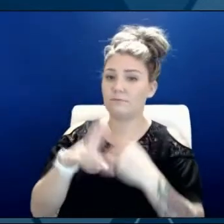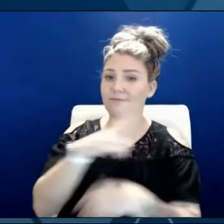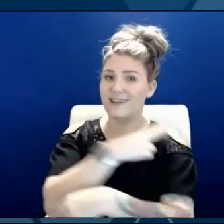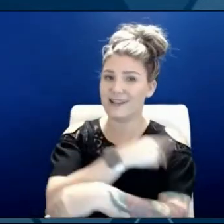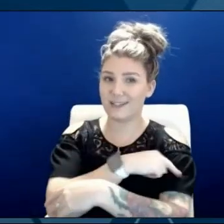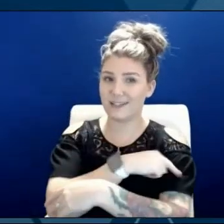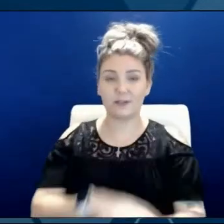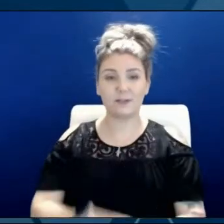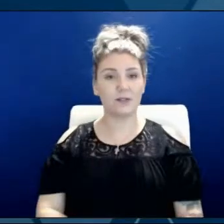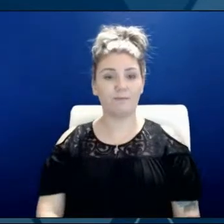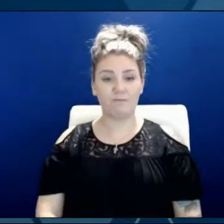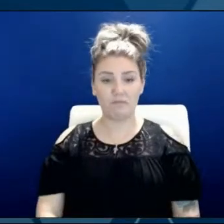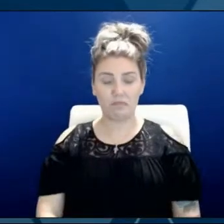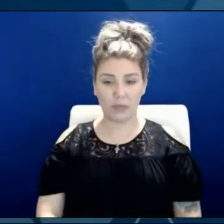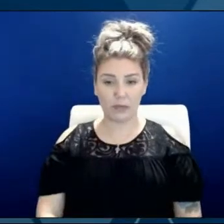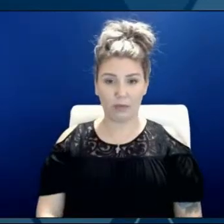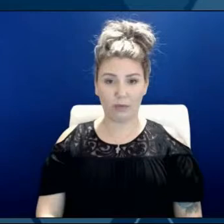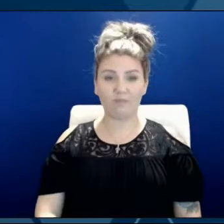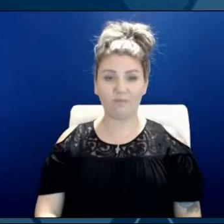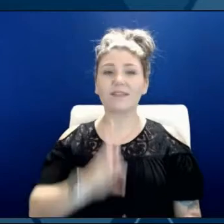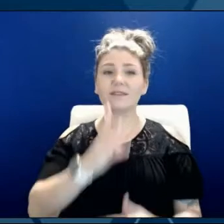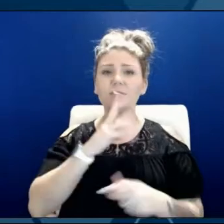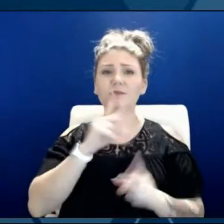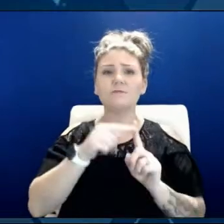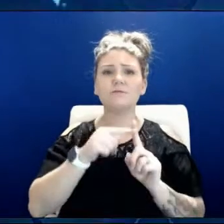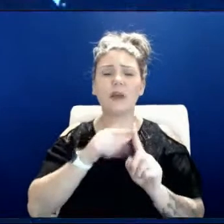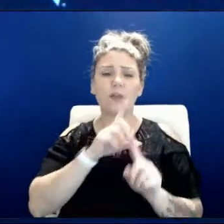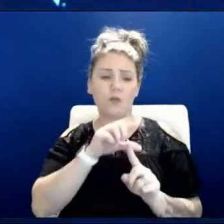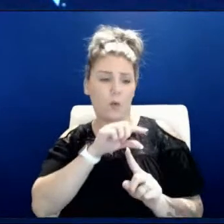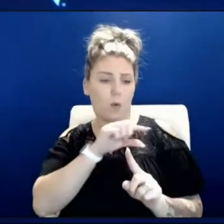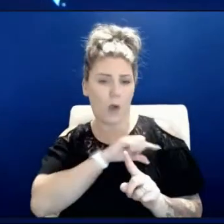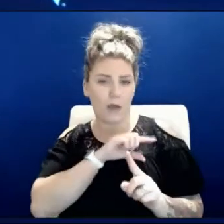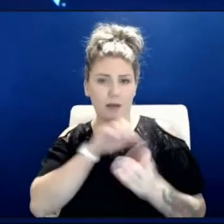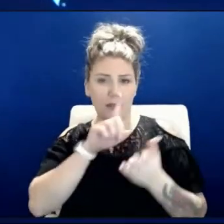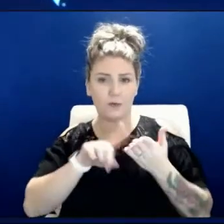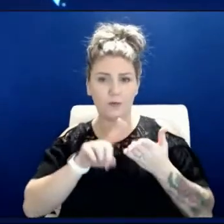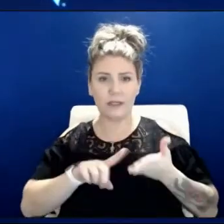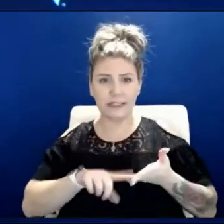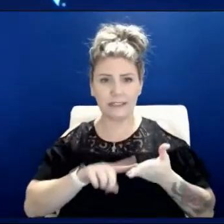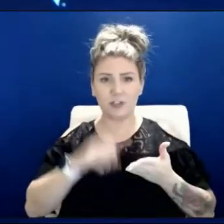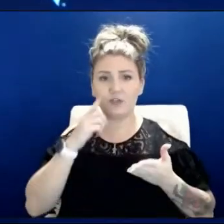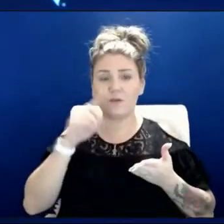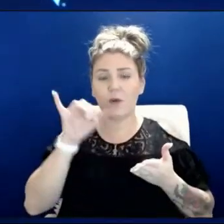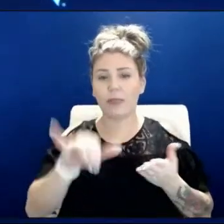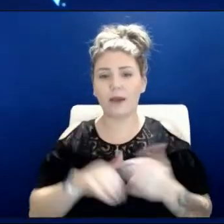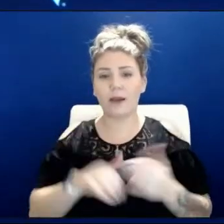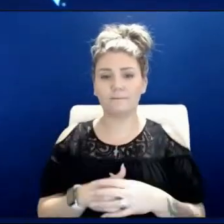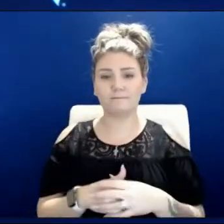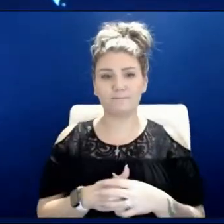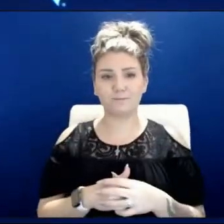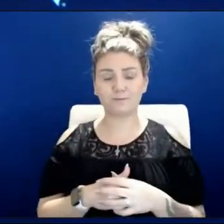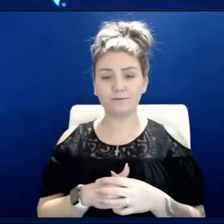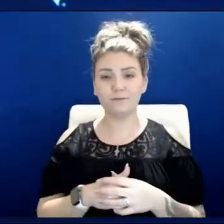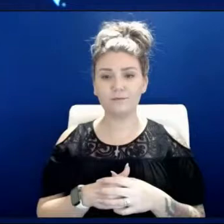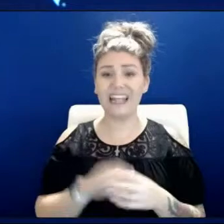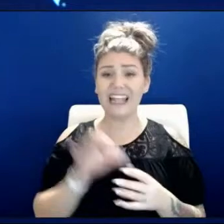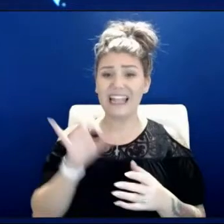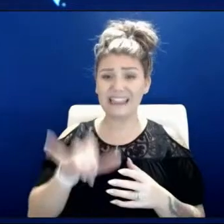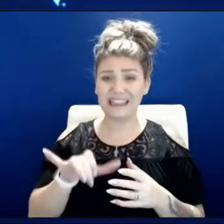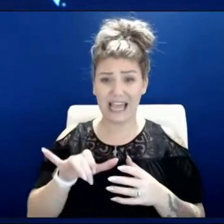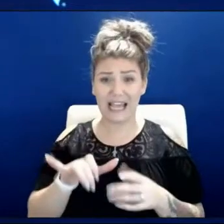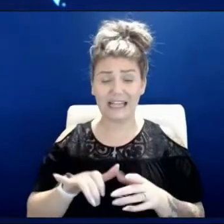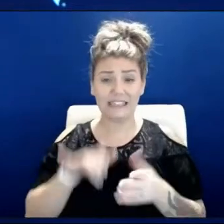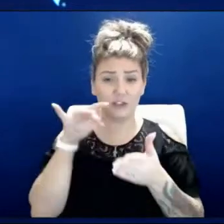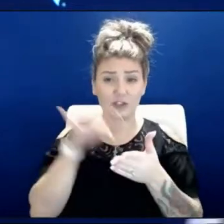talk about the quality of research that underpinned that recommendation. The Paxlovid trial was a randomized,